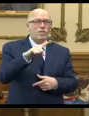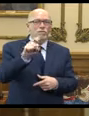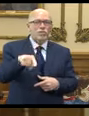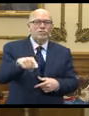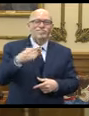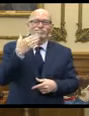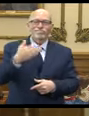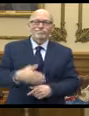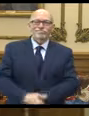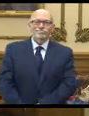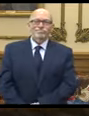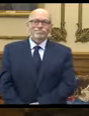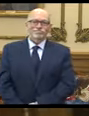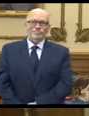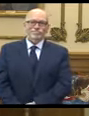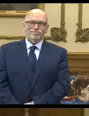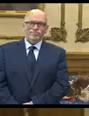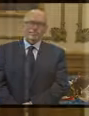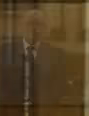microphone.